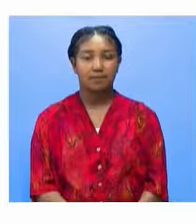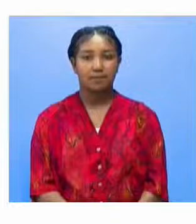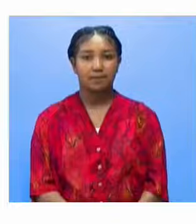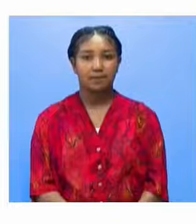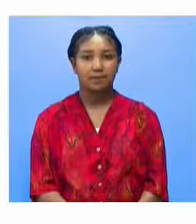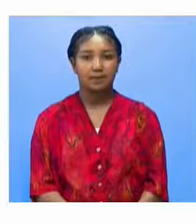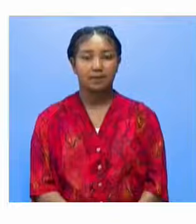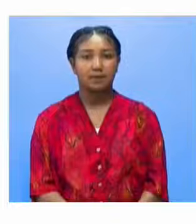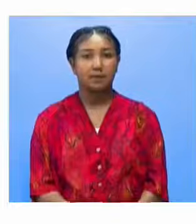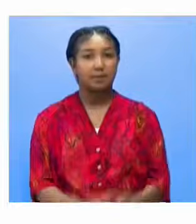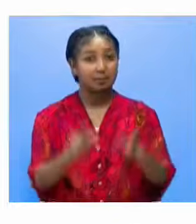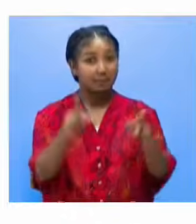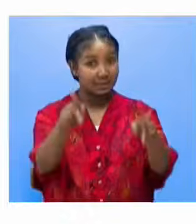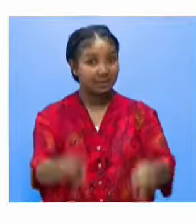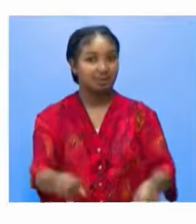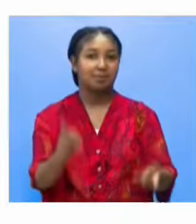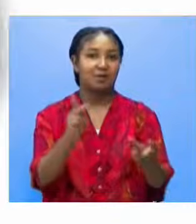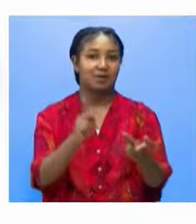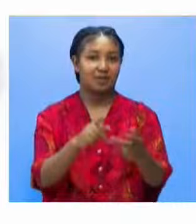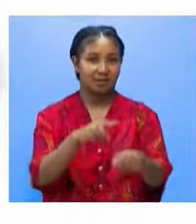in present perfect.